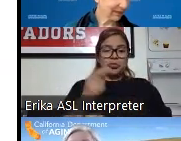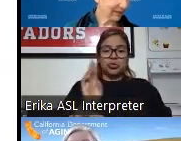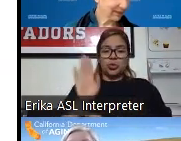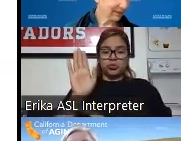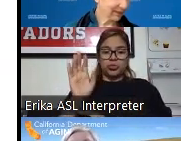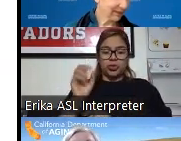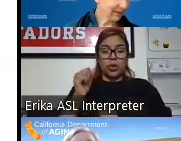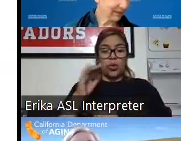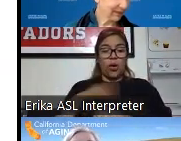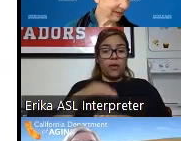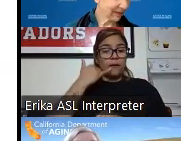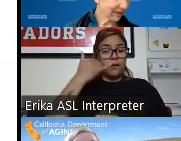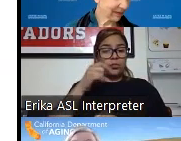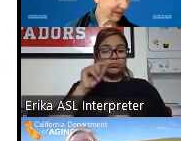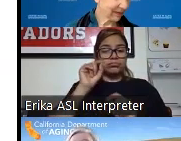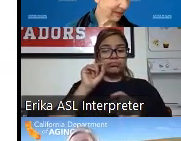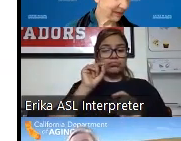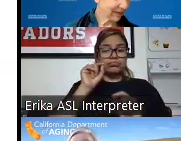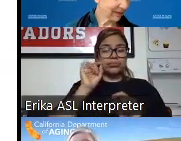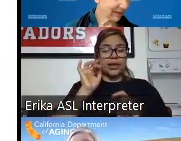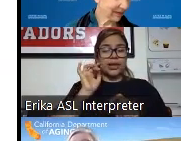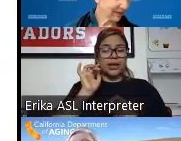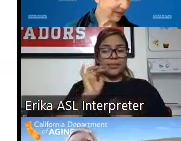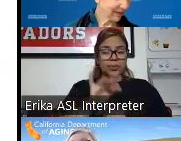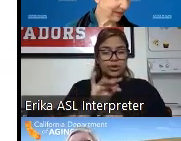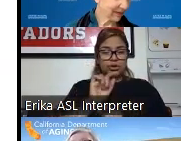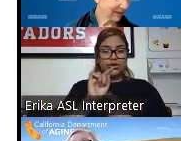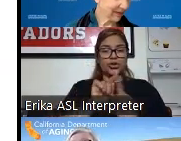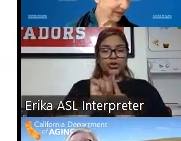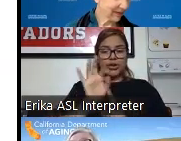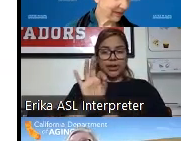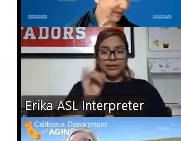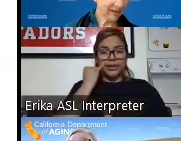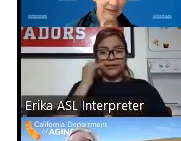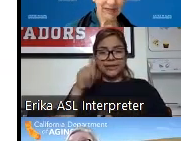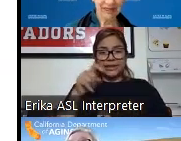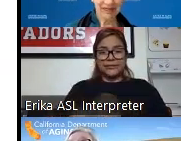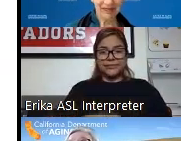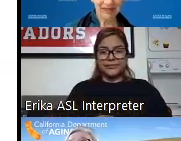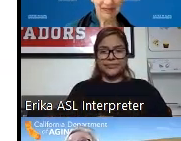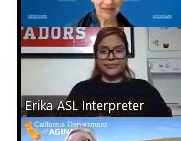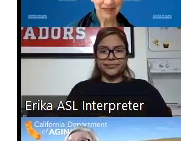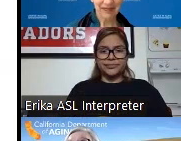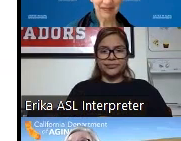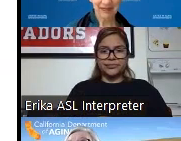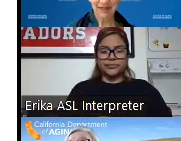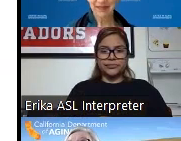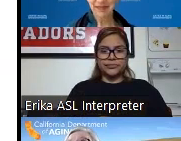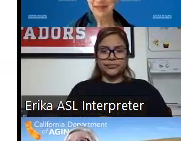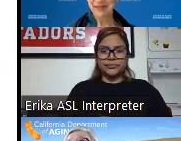press *9 on your dial pad and we'll call on you. So our first public comment is